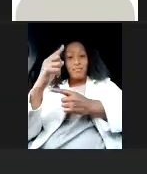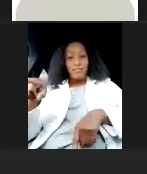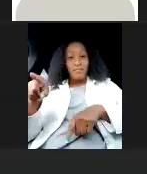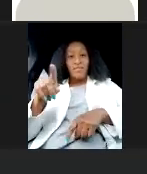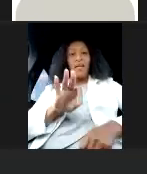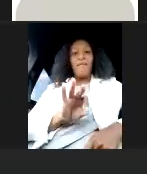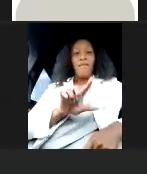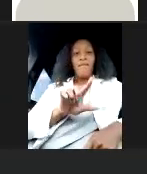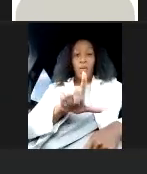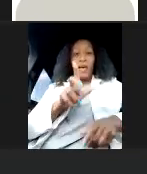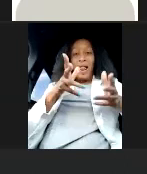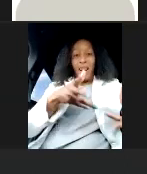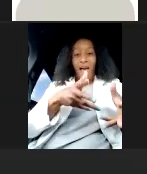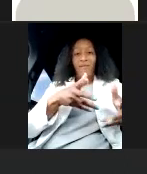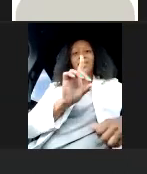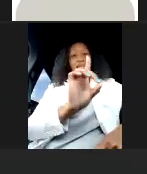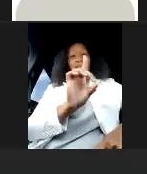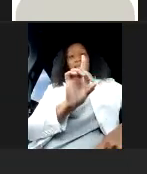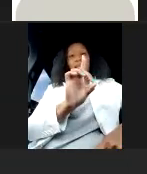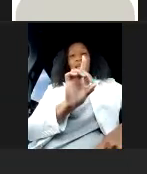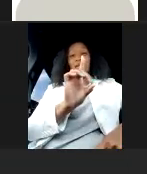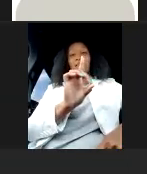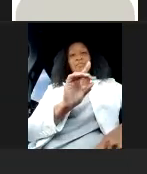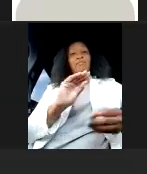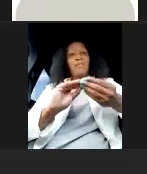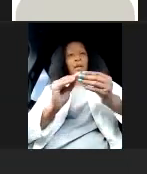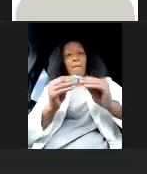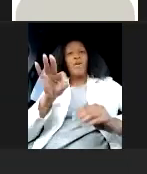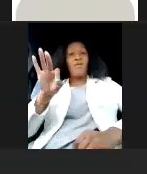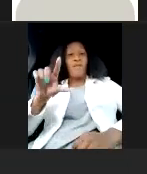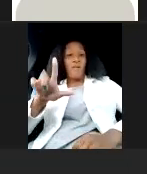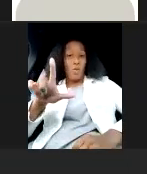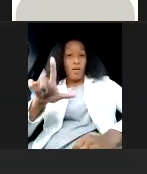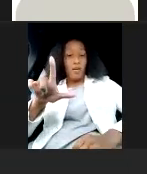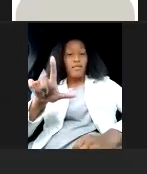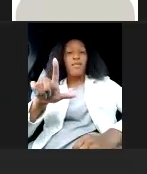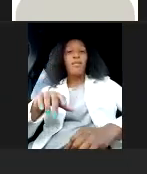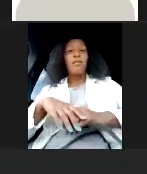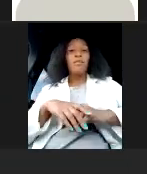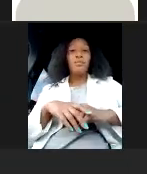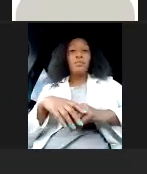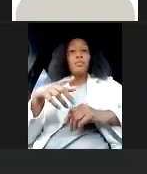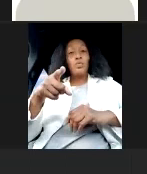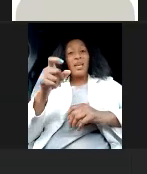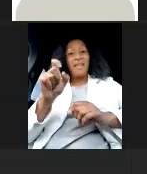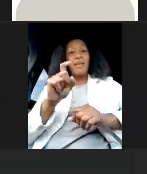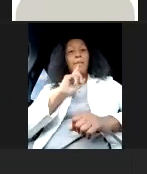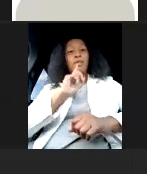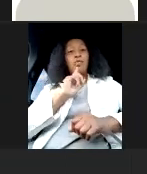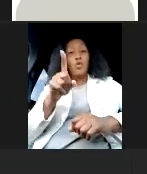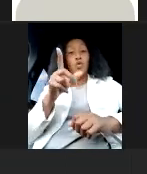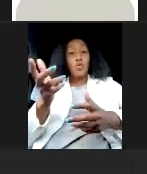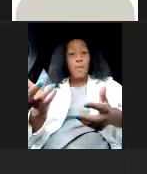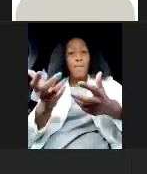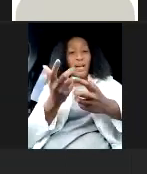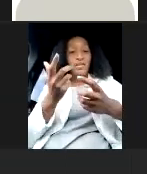the denominator, right? Okay. So making those appropriate combinations of units to get